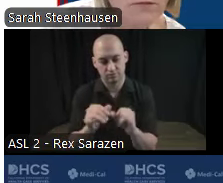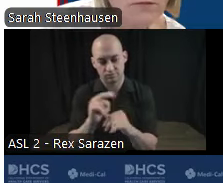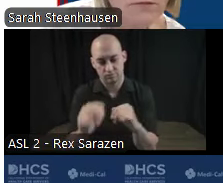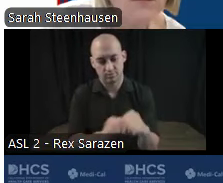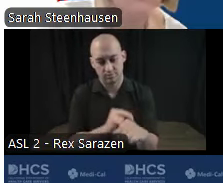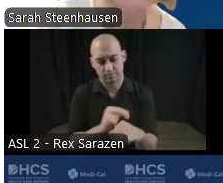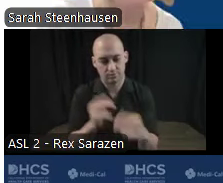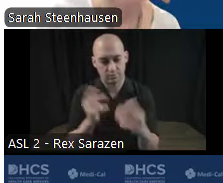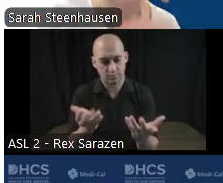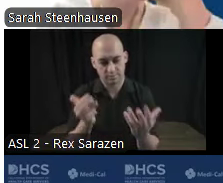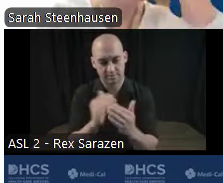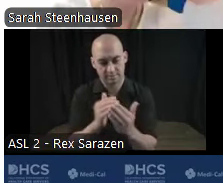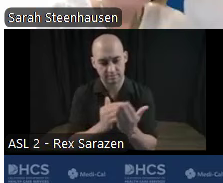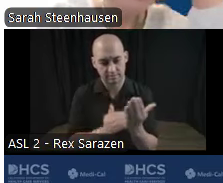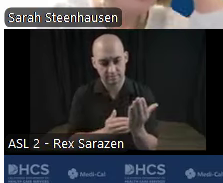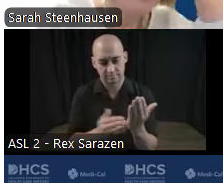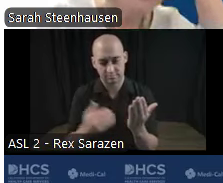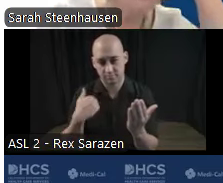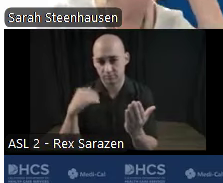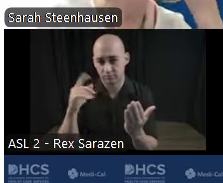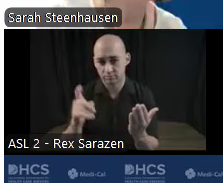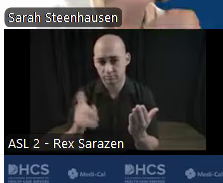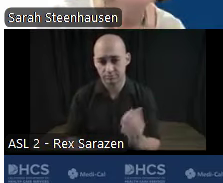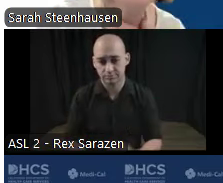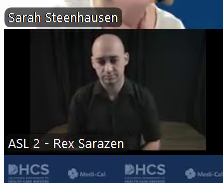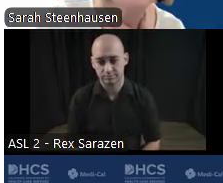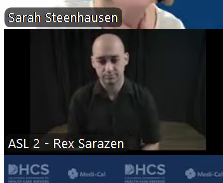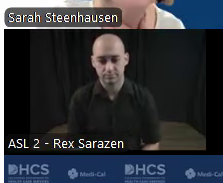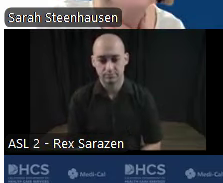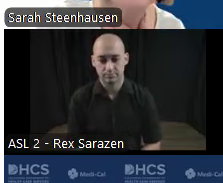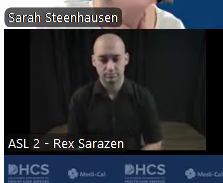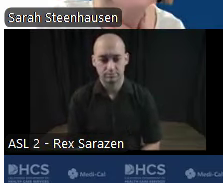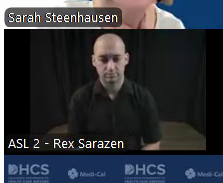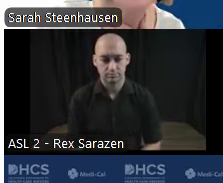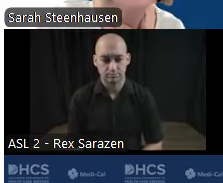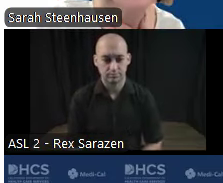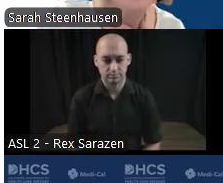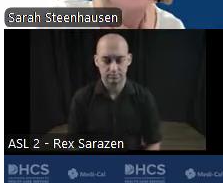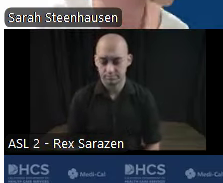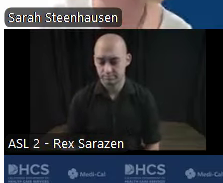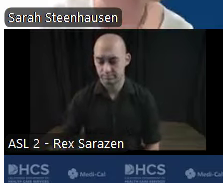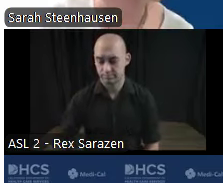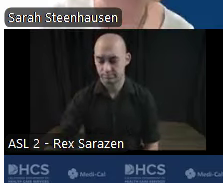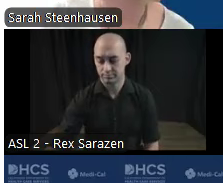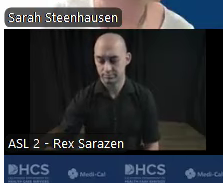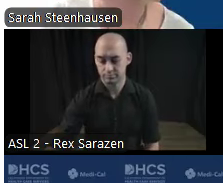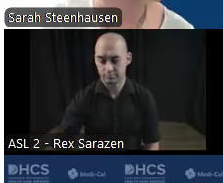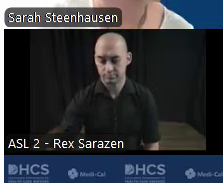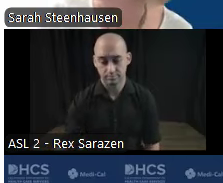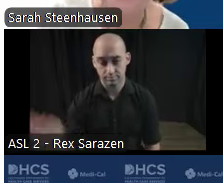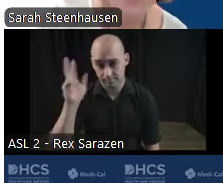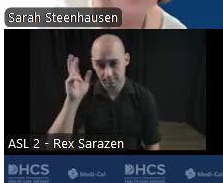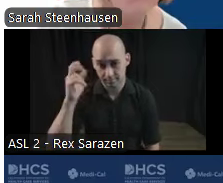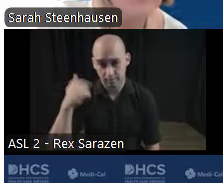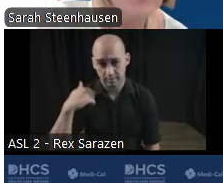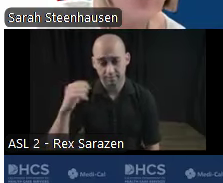Question? You can hear me? Yes,